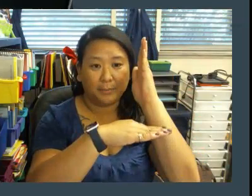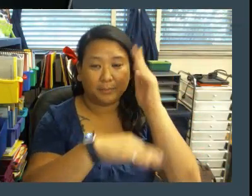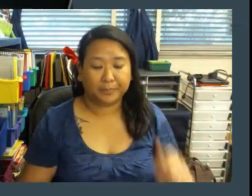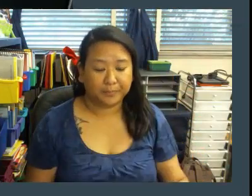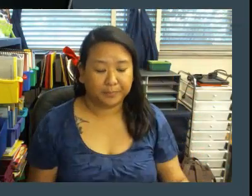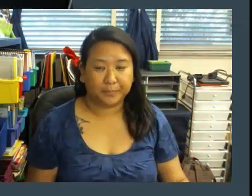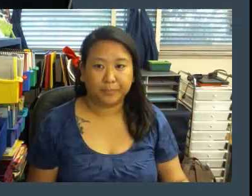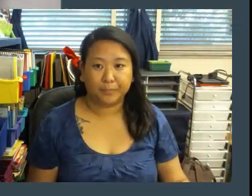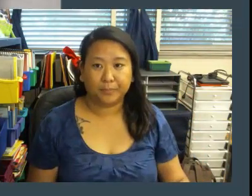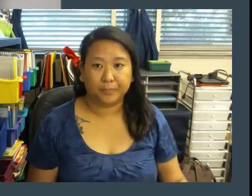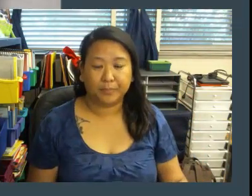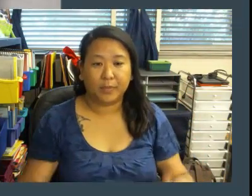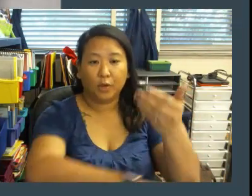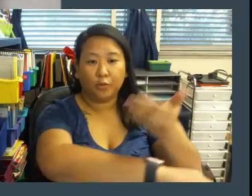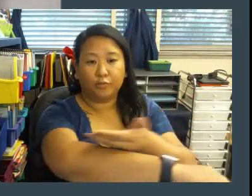overtime,